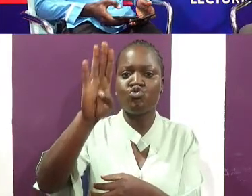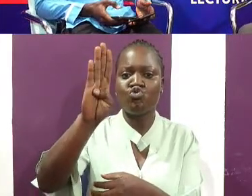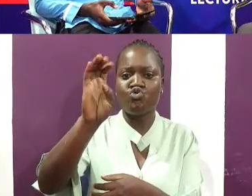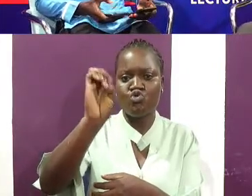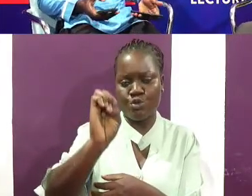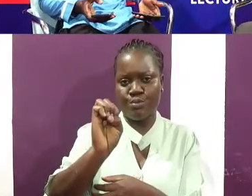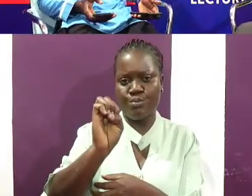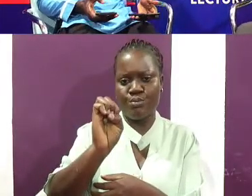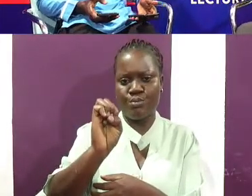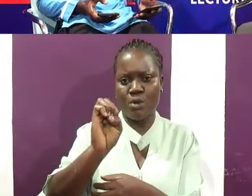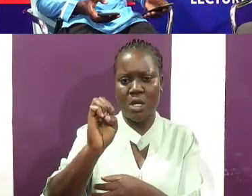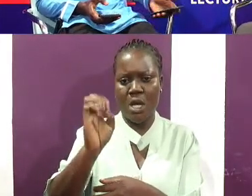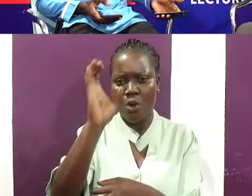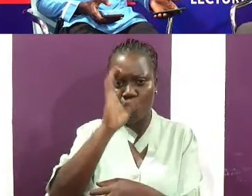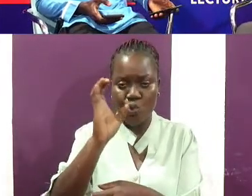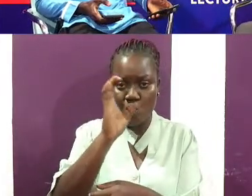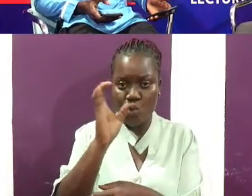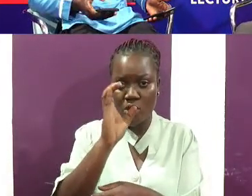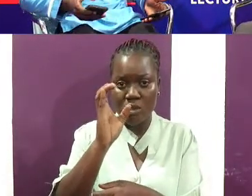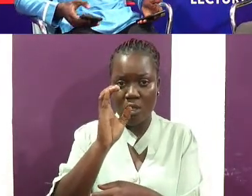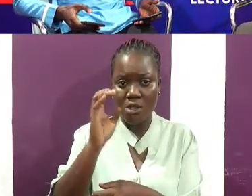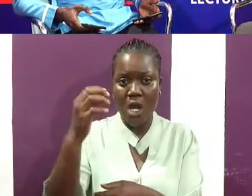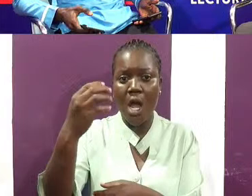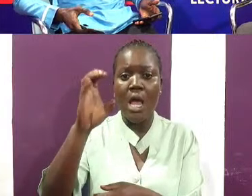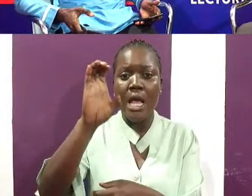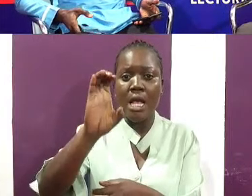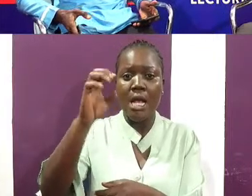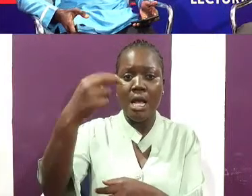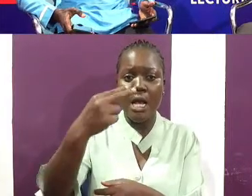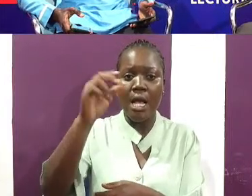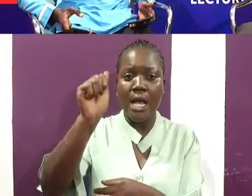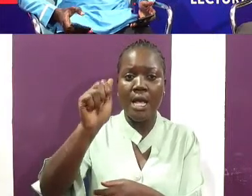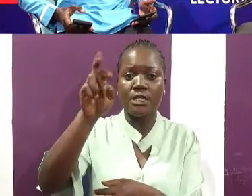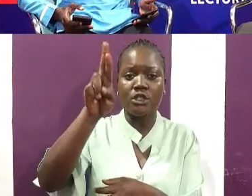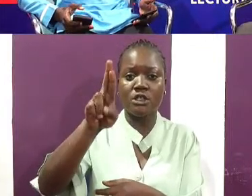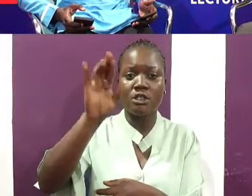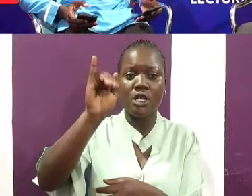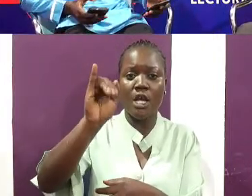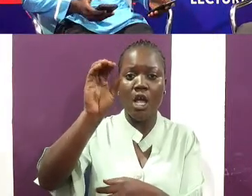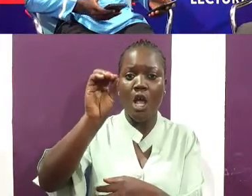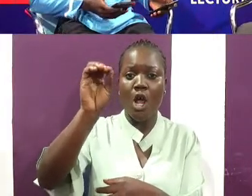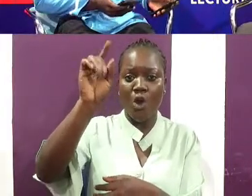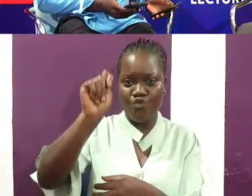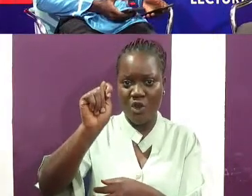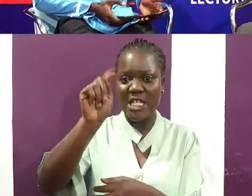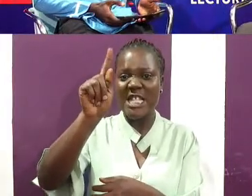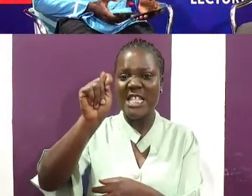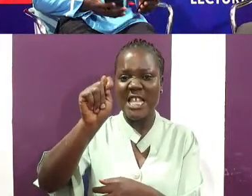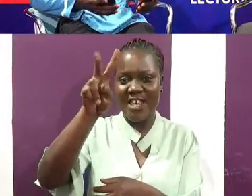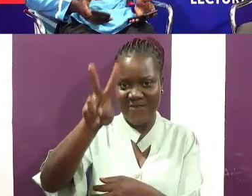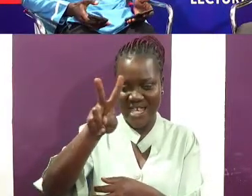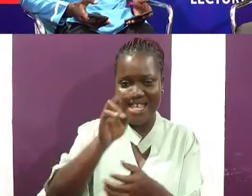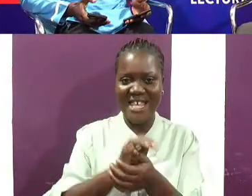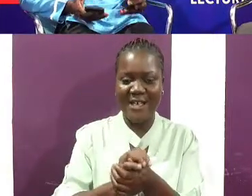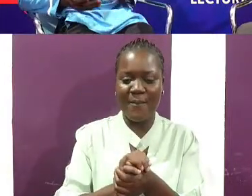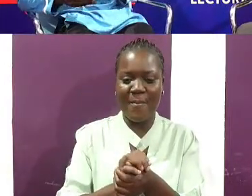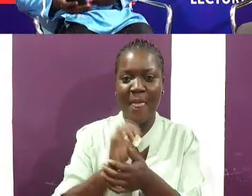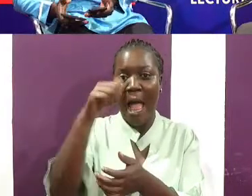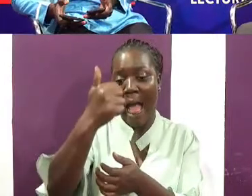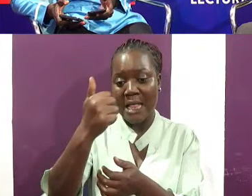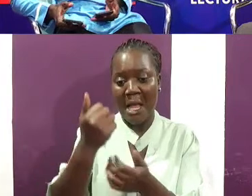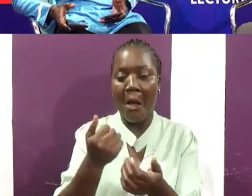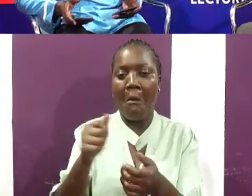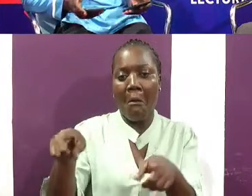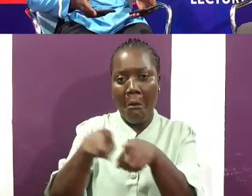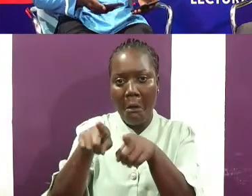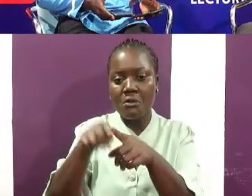jume di no. Ene bia obi won ma complain say YouTube eti data dodo. Nto no pe Facebook. Facebook benya